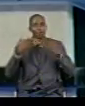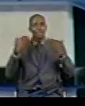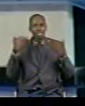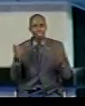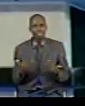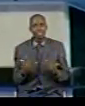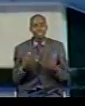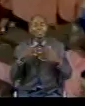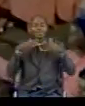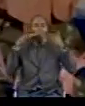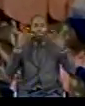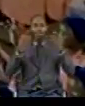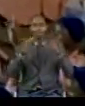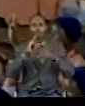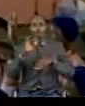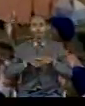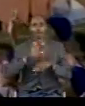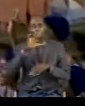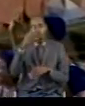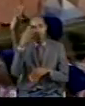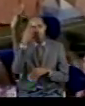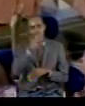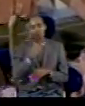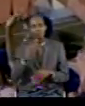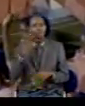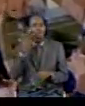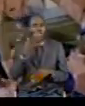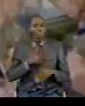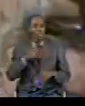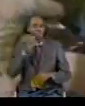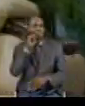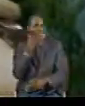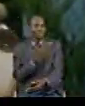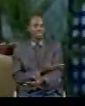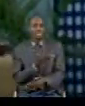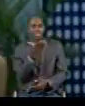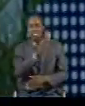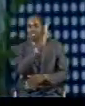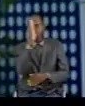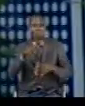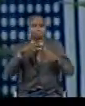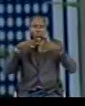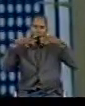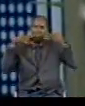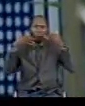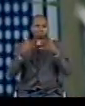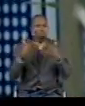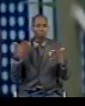your face. Look at my daughter here that never smiled before, and tonight a